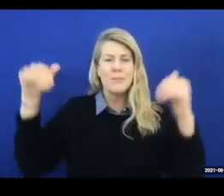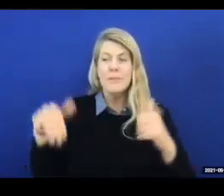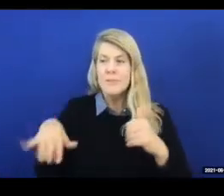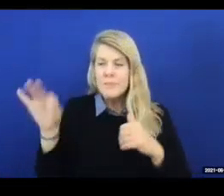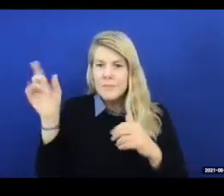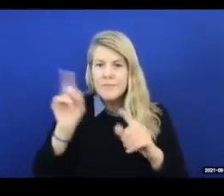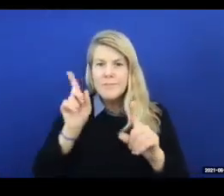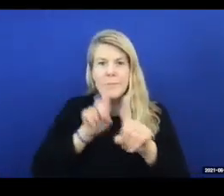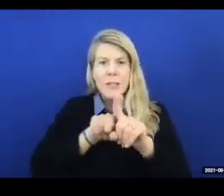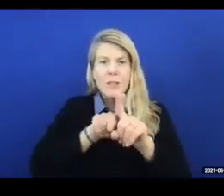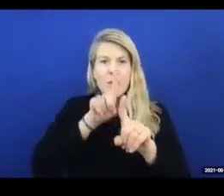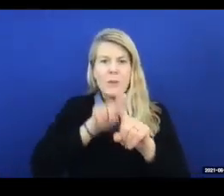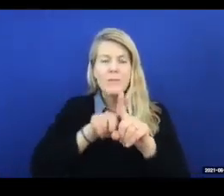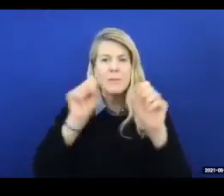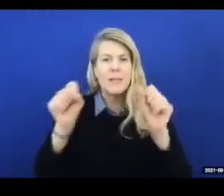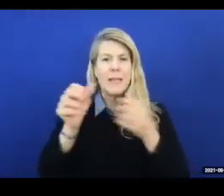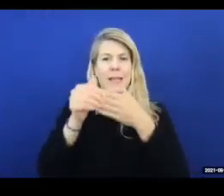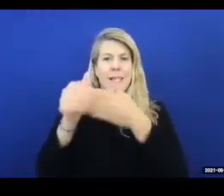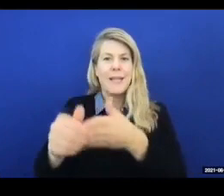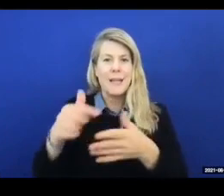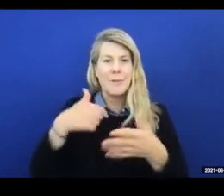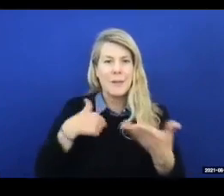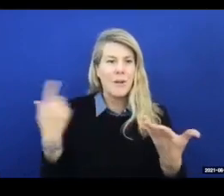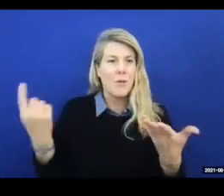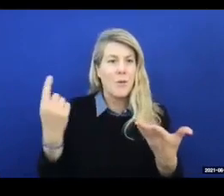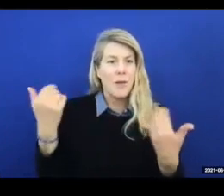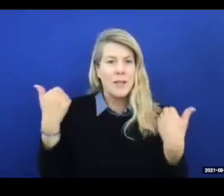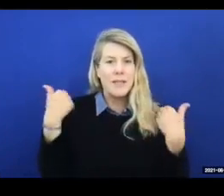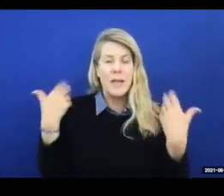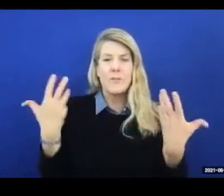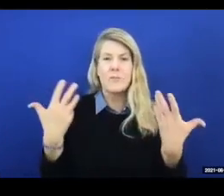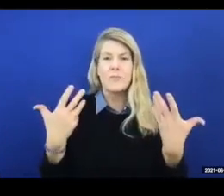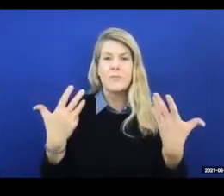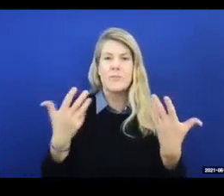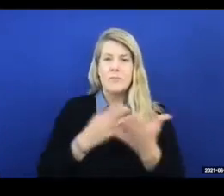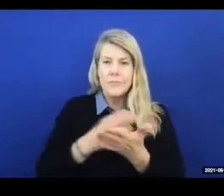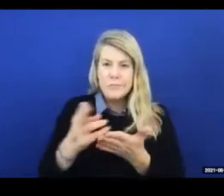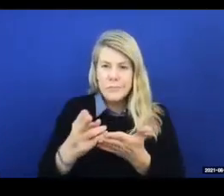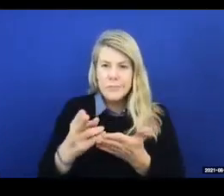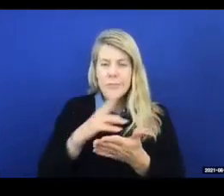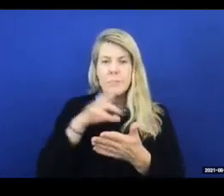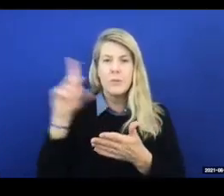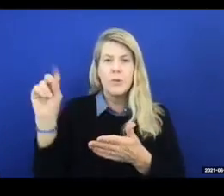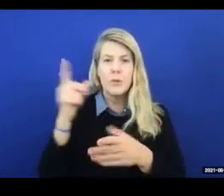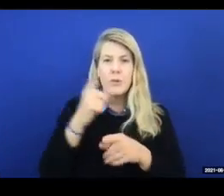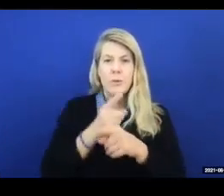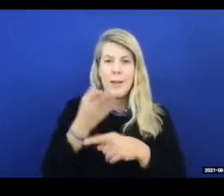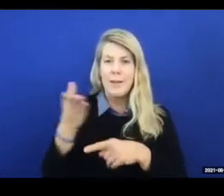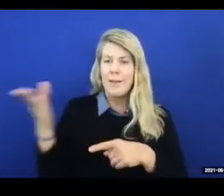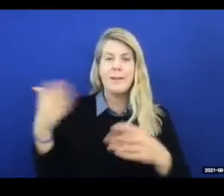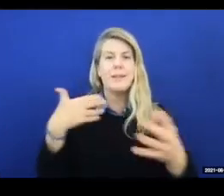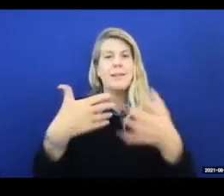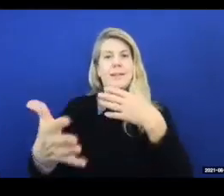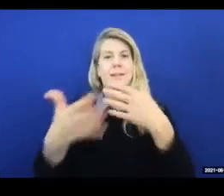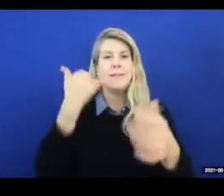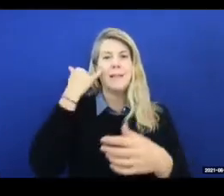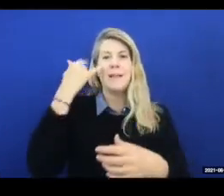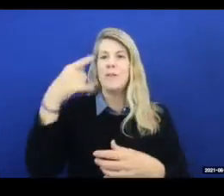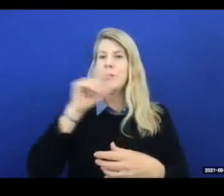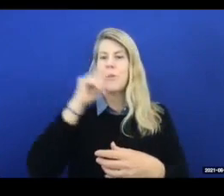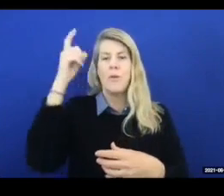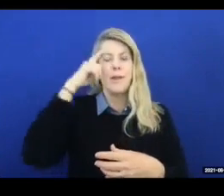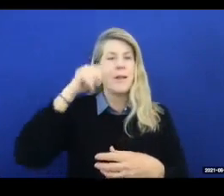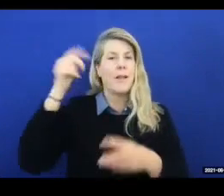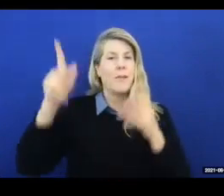or mentors who can help guide you. Always have integrity and do the right thing even if you don't think others